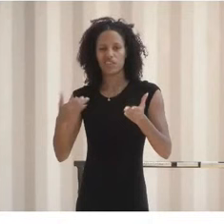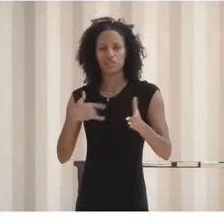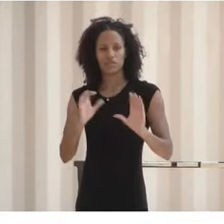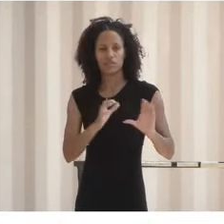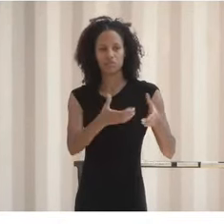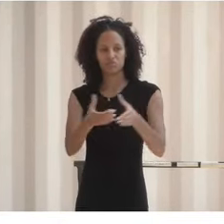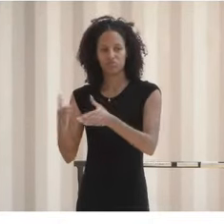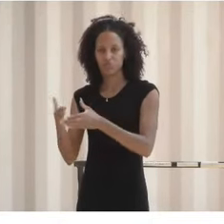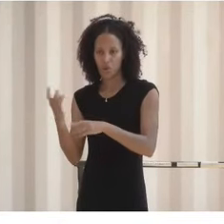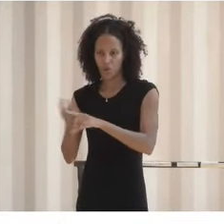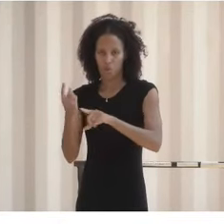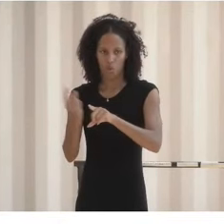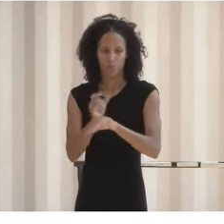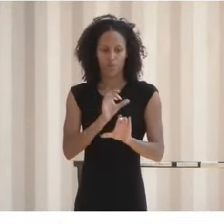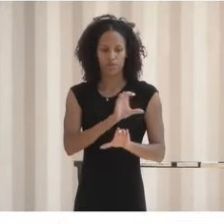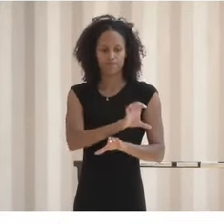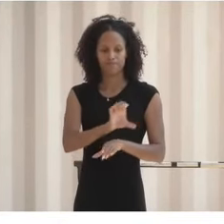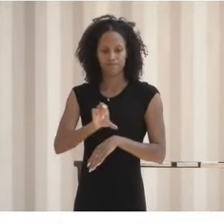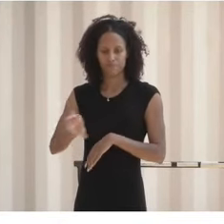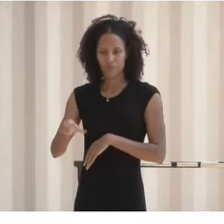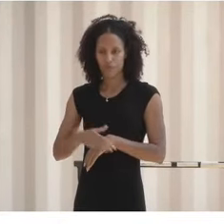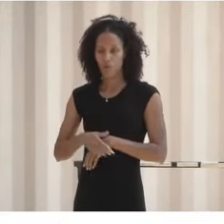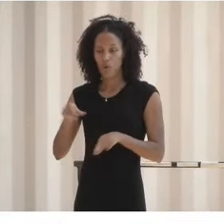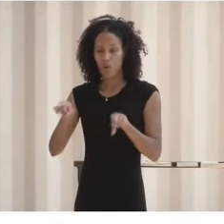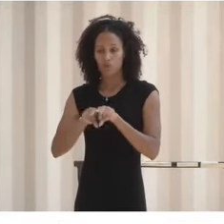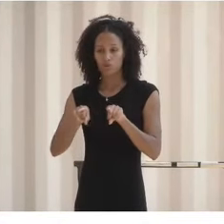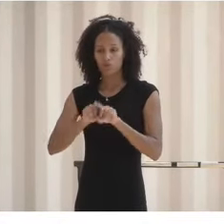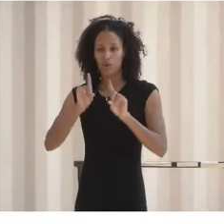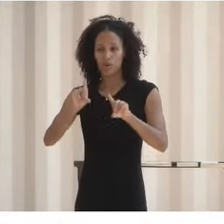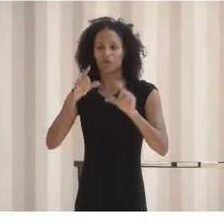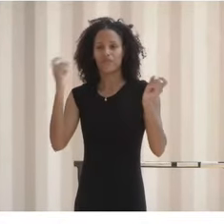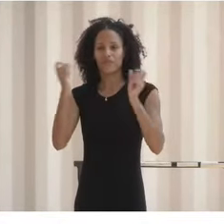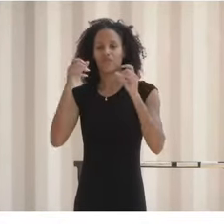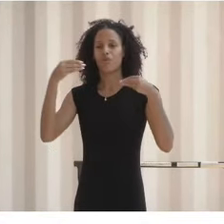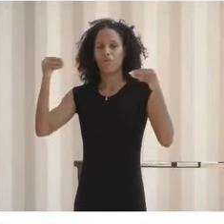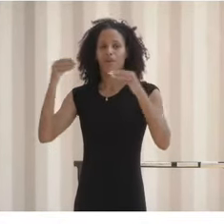And we encourage you to visit our festival marketplace over by the